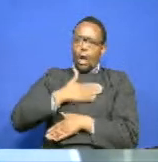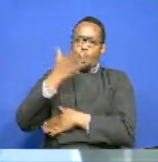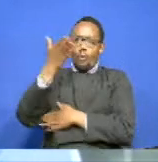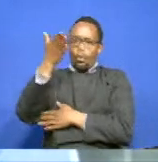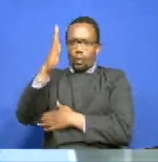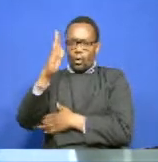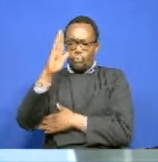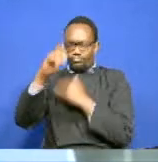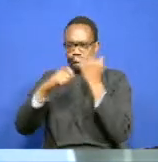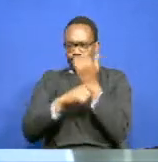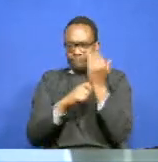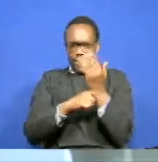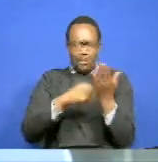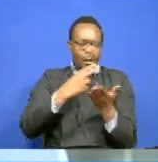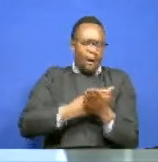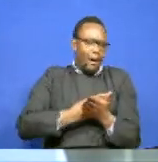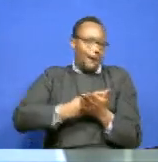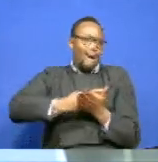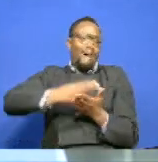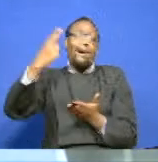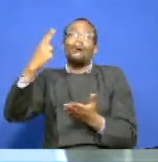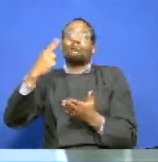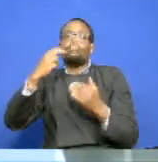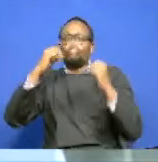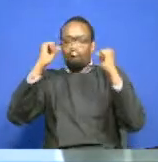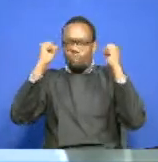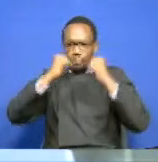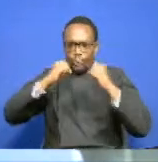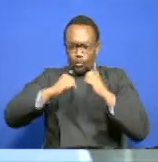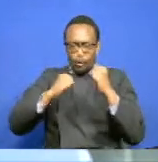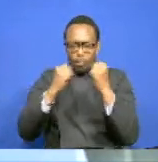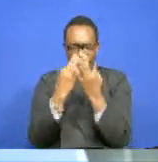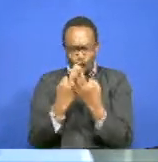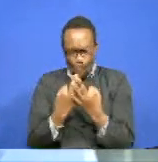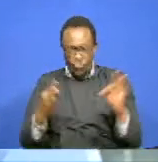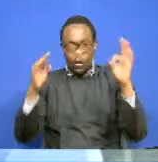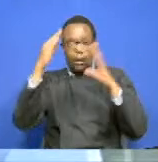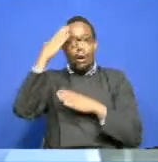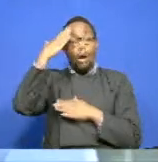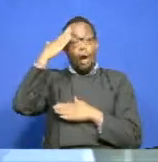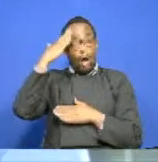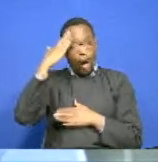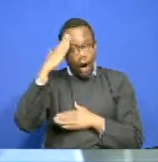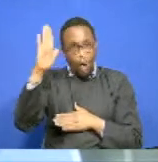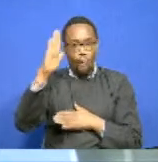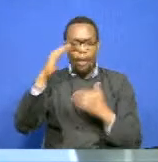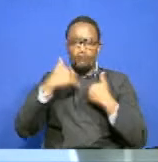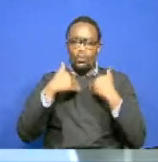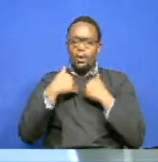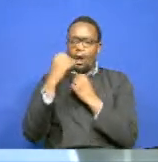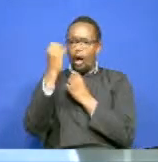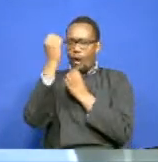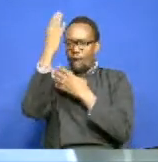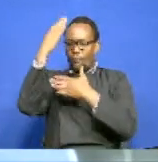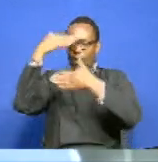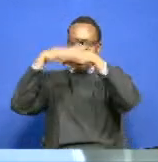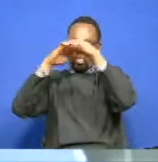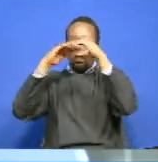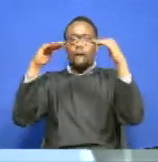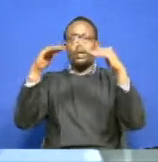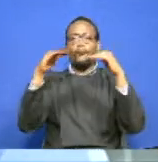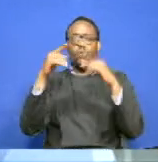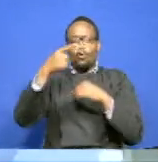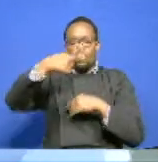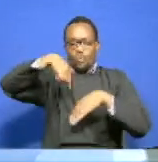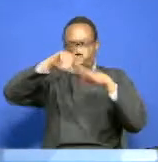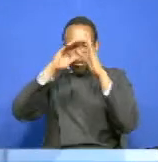Exalt your name in our midst and cause us to be vindicated, knowing that we have a Father in you. This is